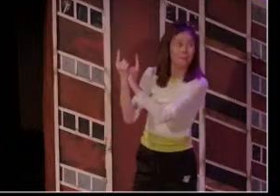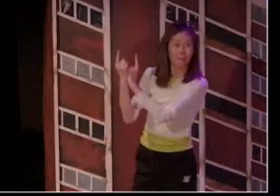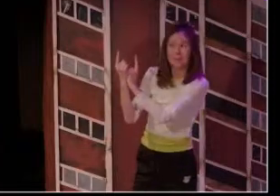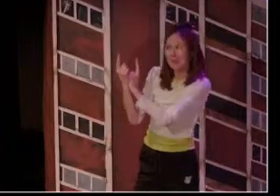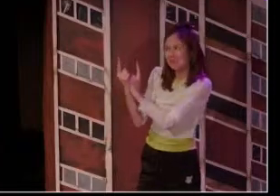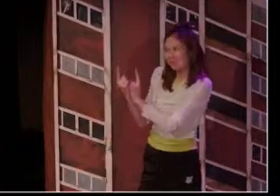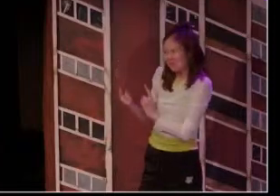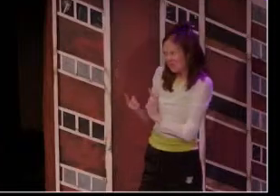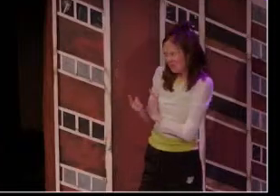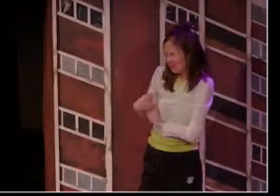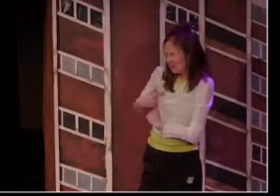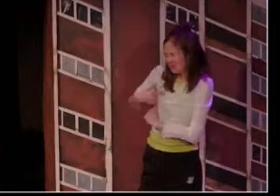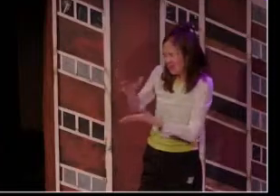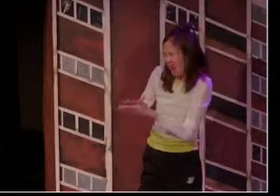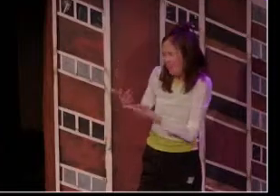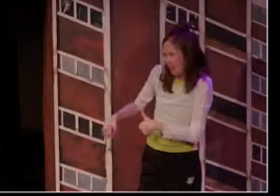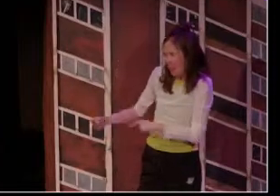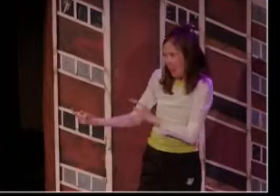causes dread.